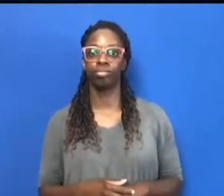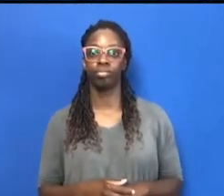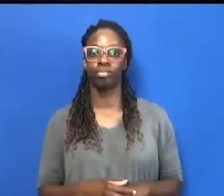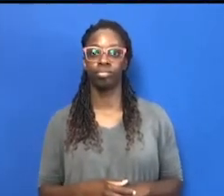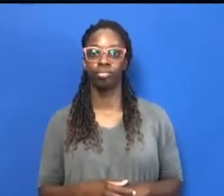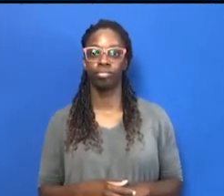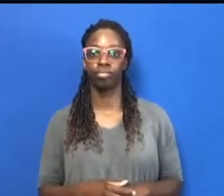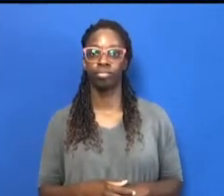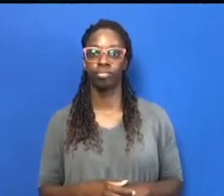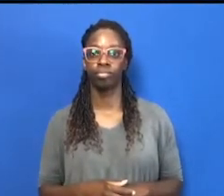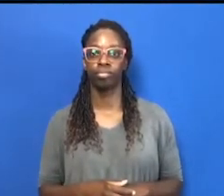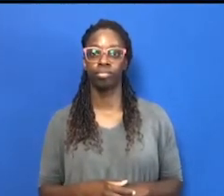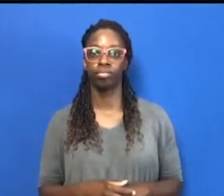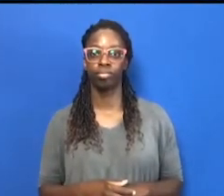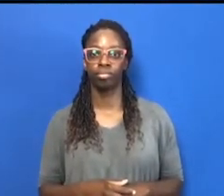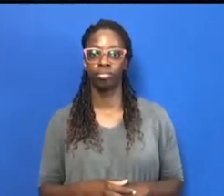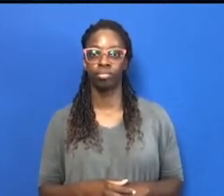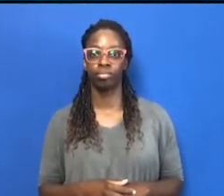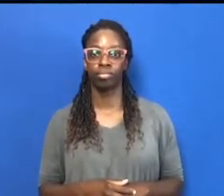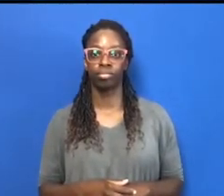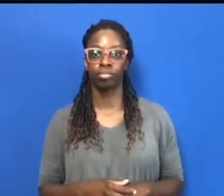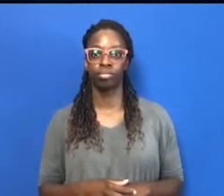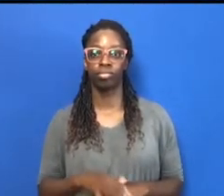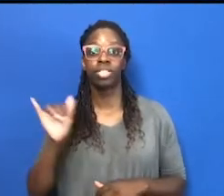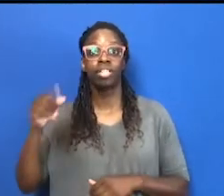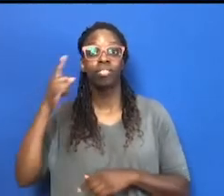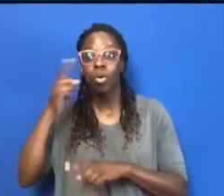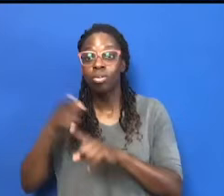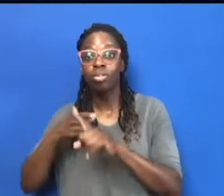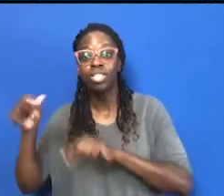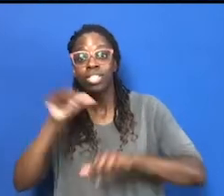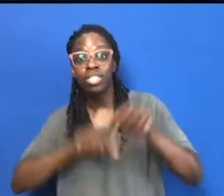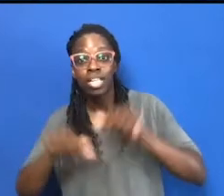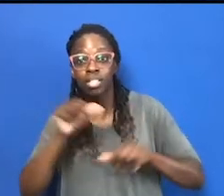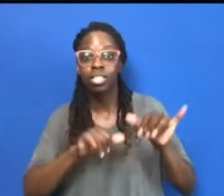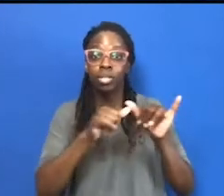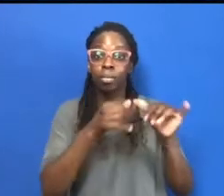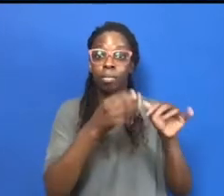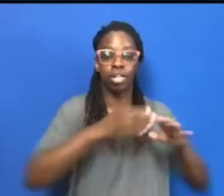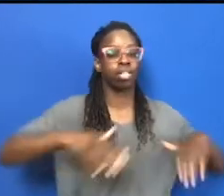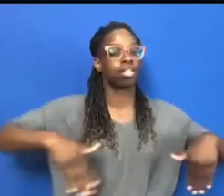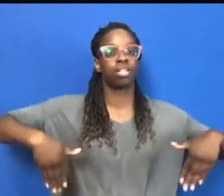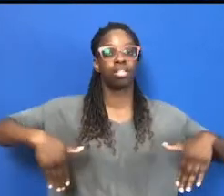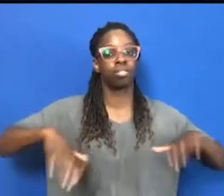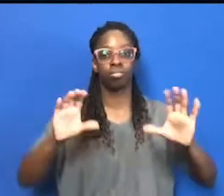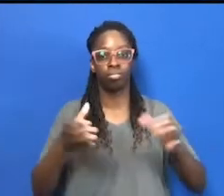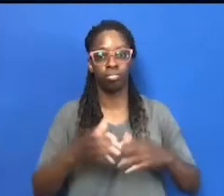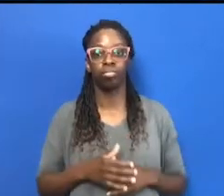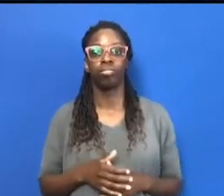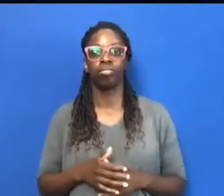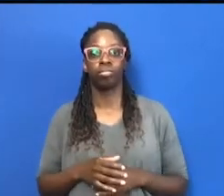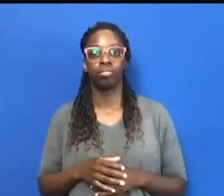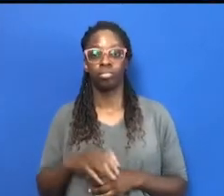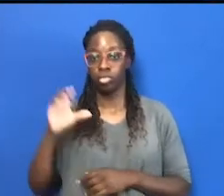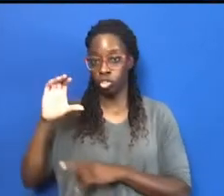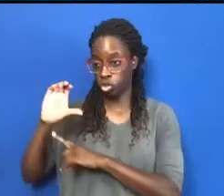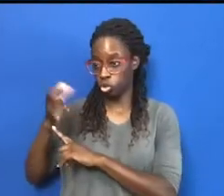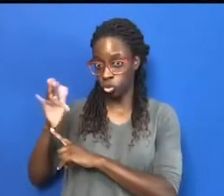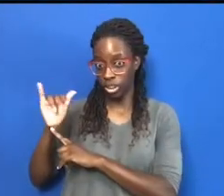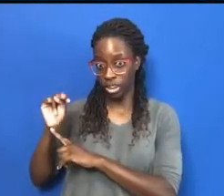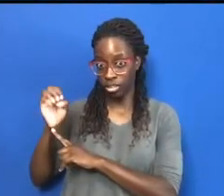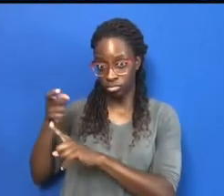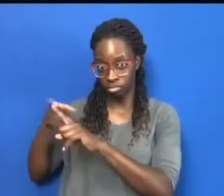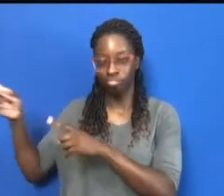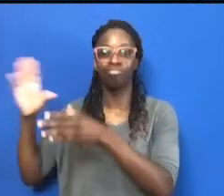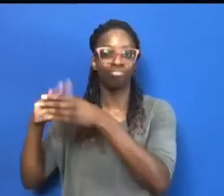STEM. How did we go about developing it? Christine Harradine will take you on a trip investigating